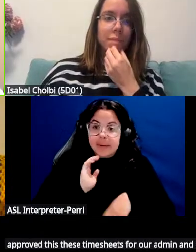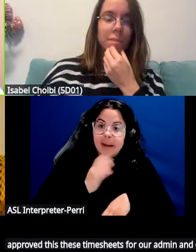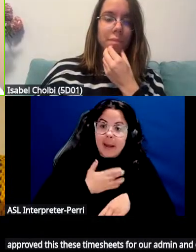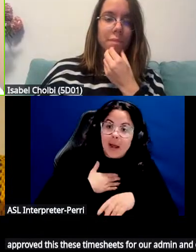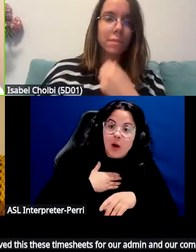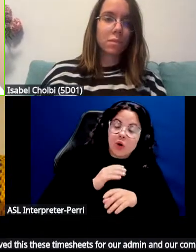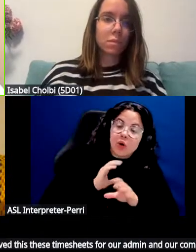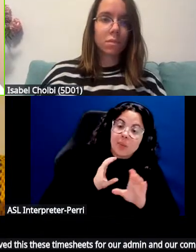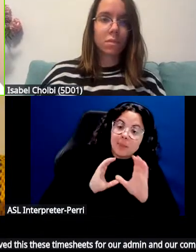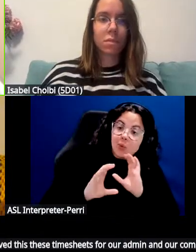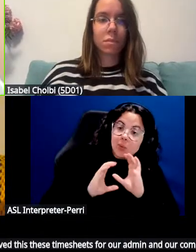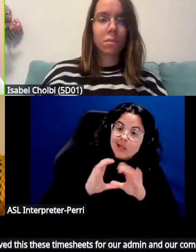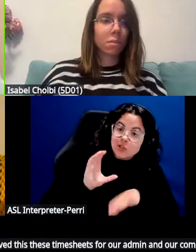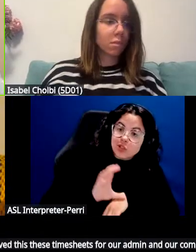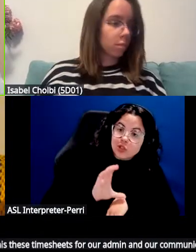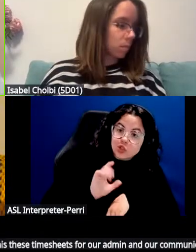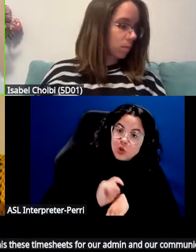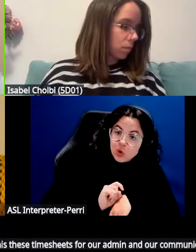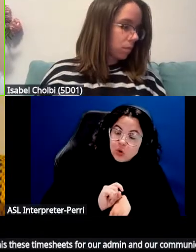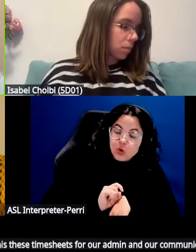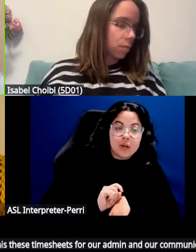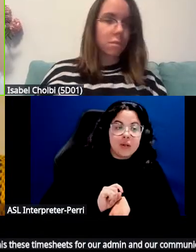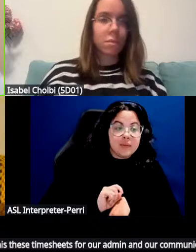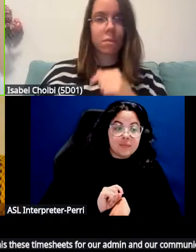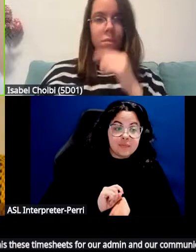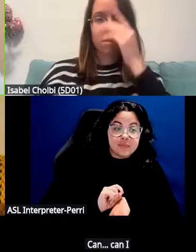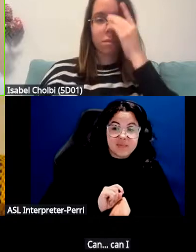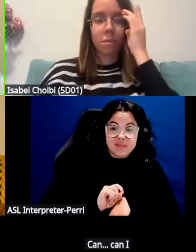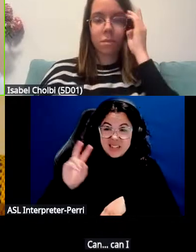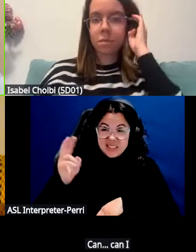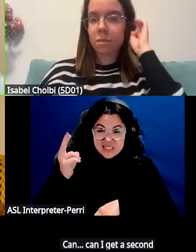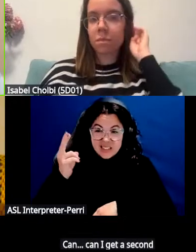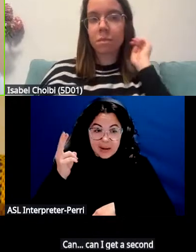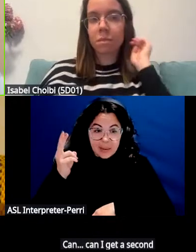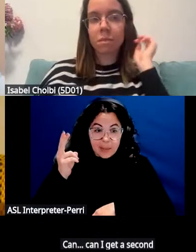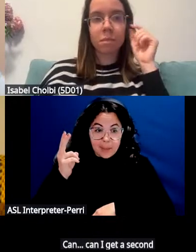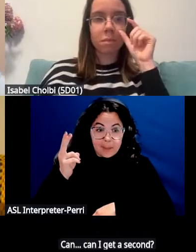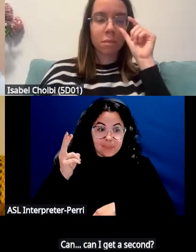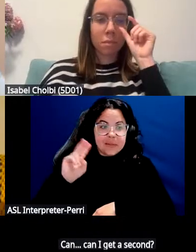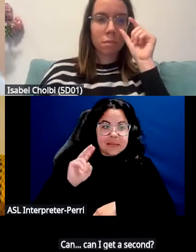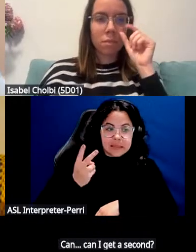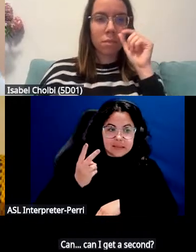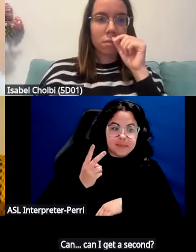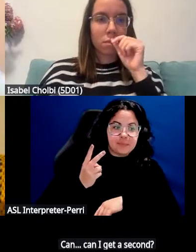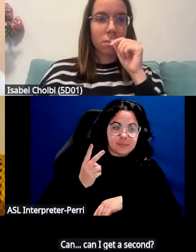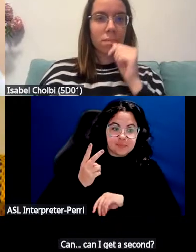communication consultant. Can I get a second? Second.